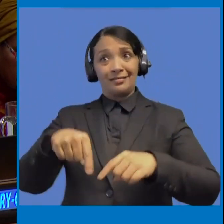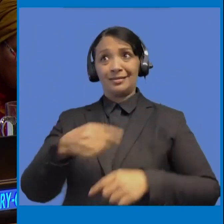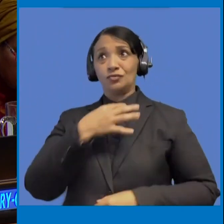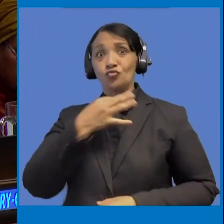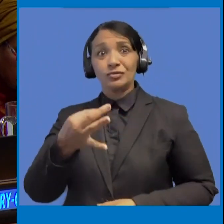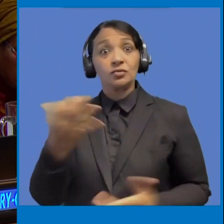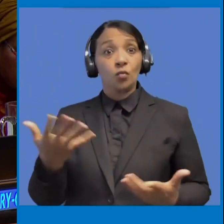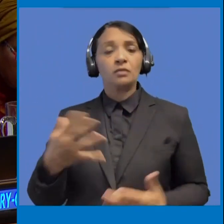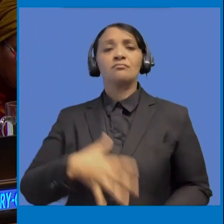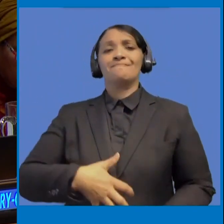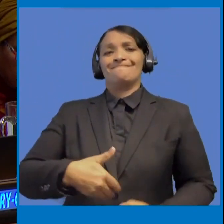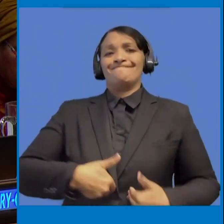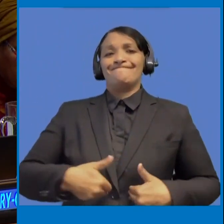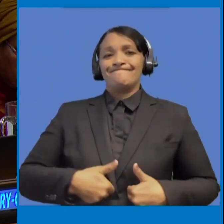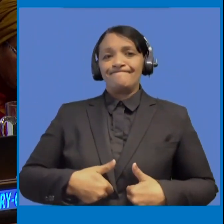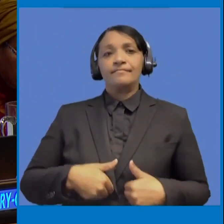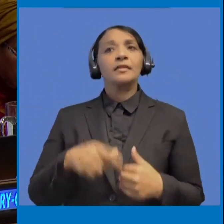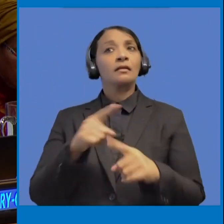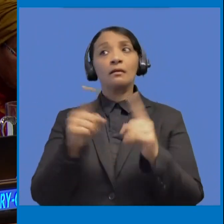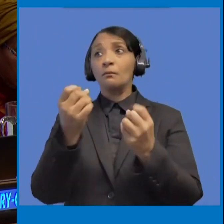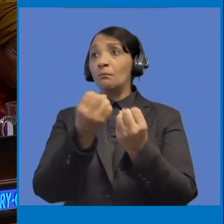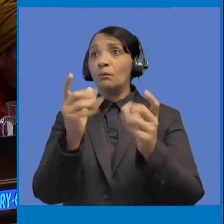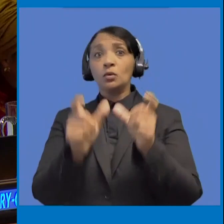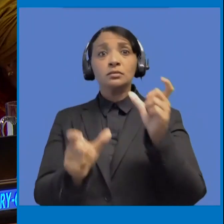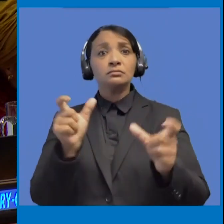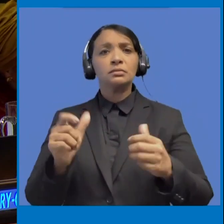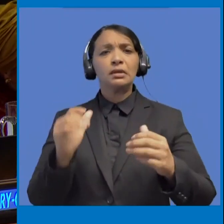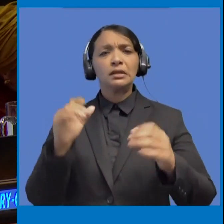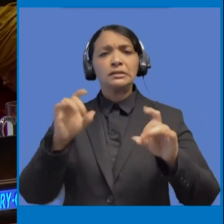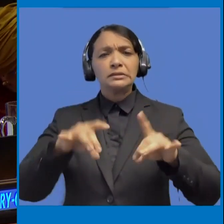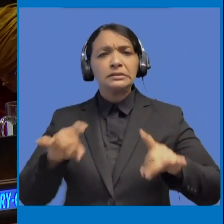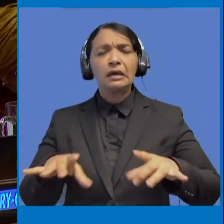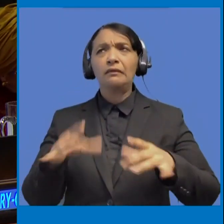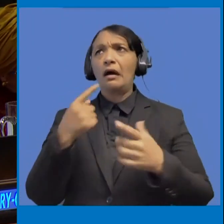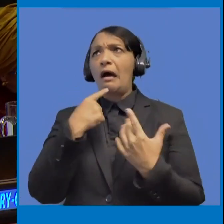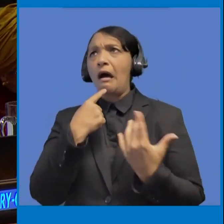vulnerable populations suffer the most devastating consequences.